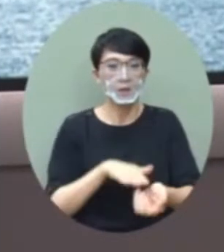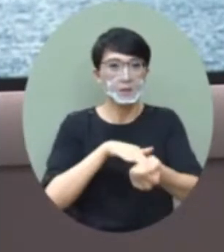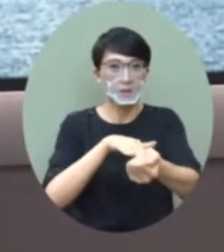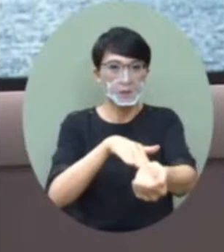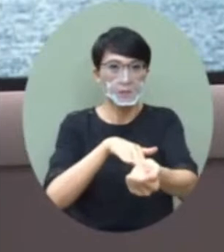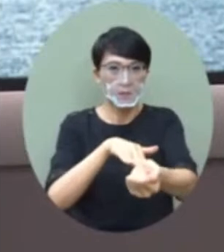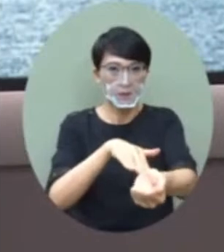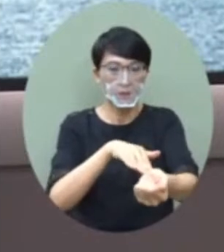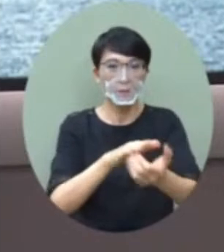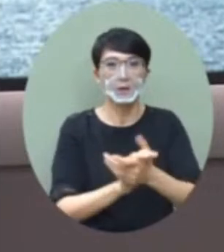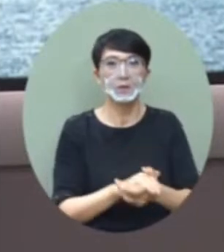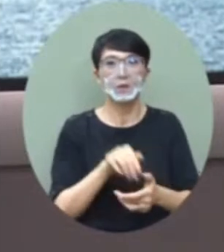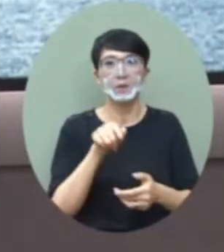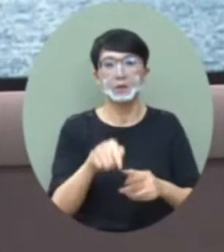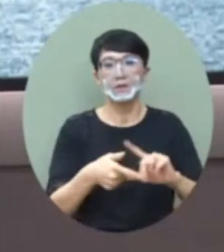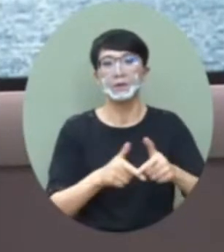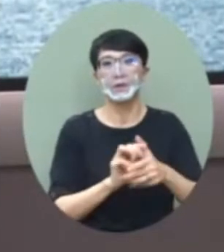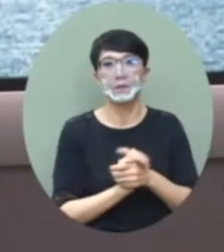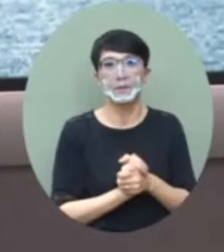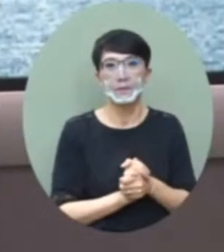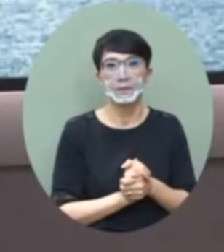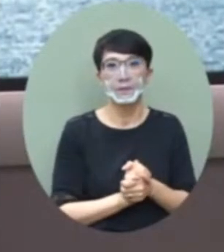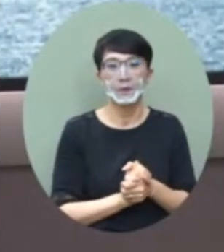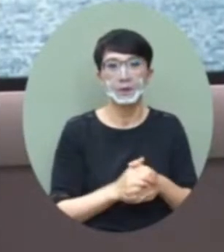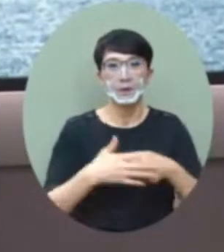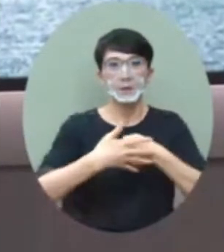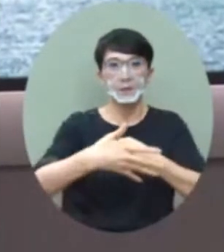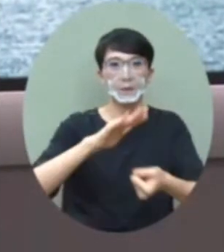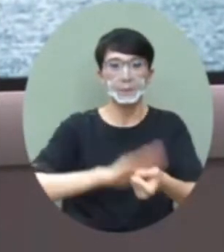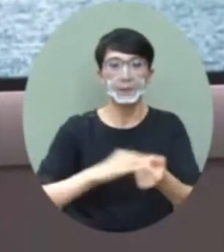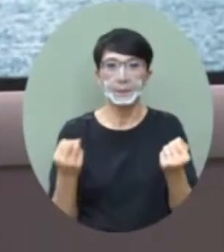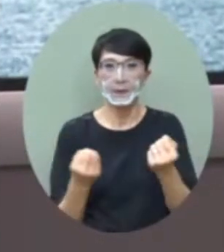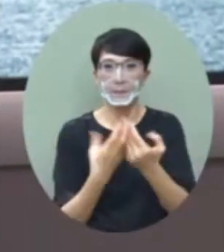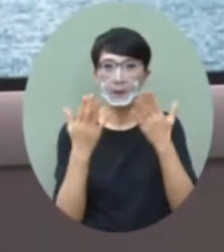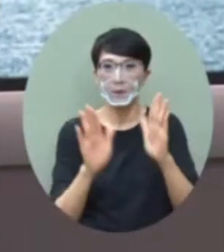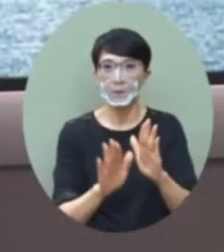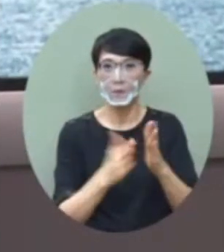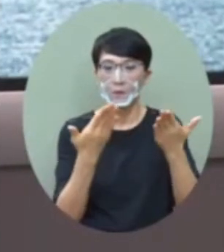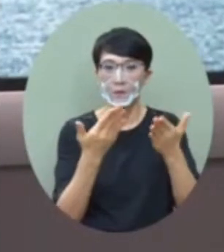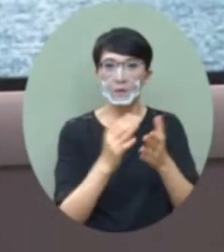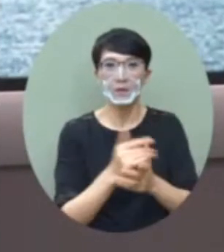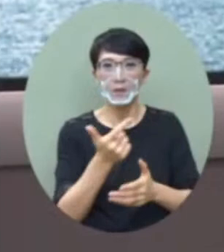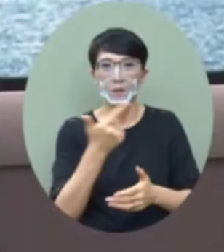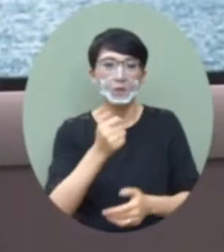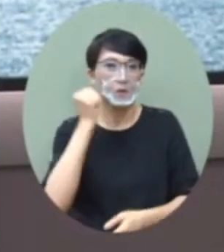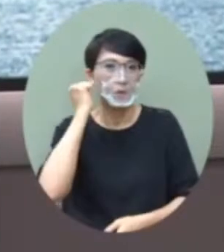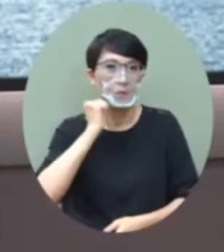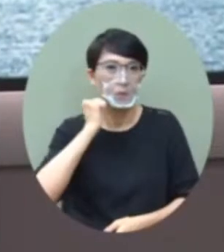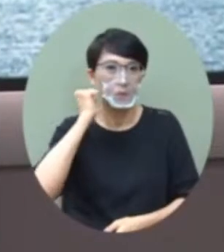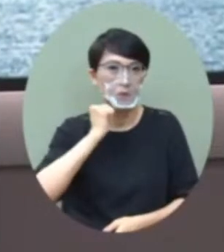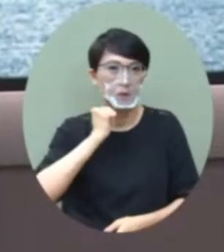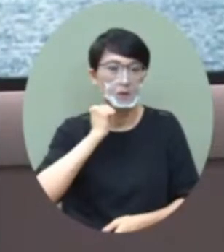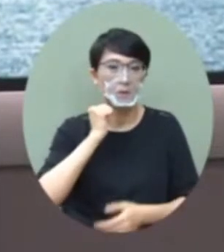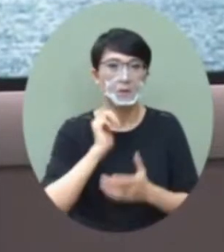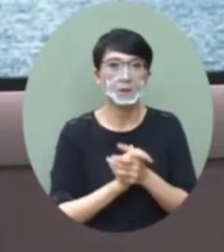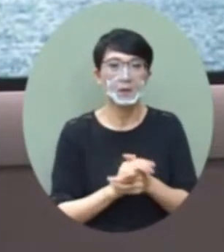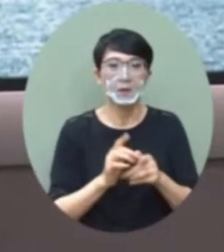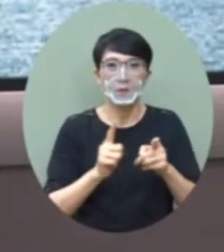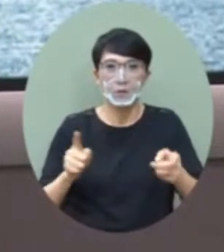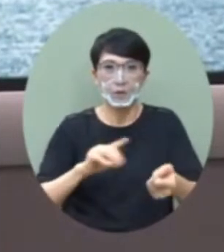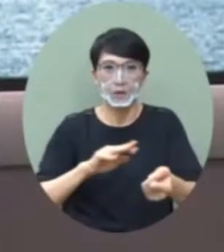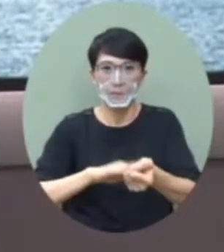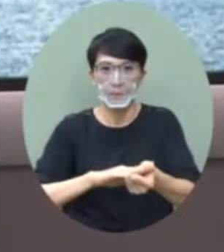care. If we don't transfer them to Asia World Expo, then the pressure